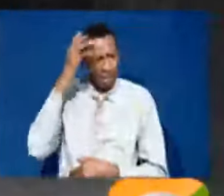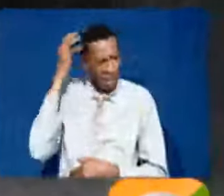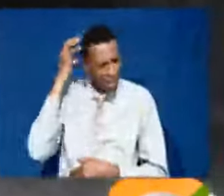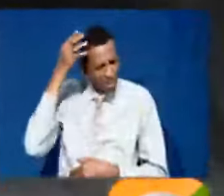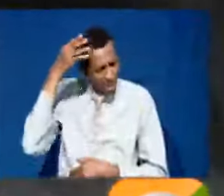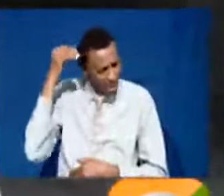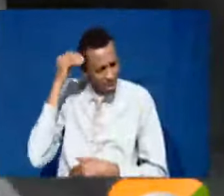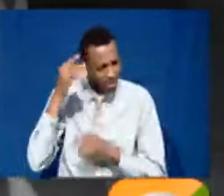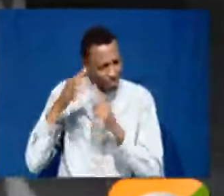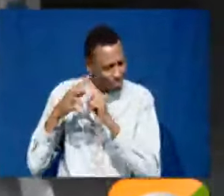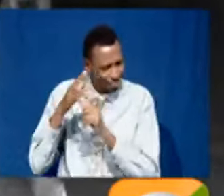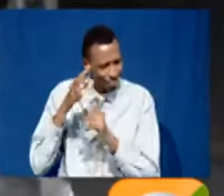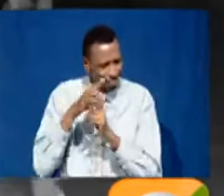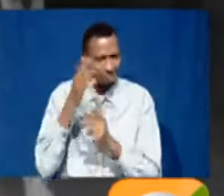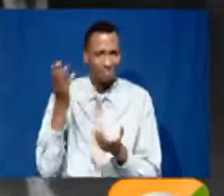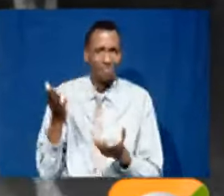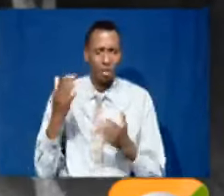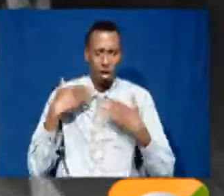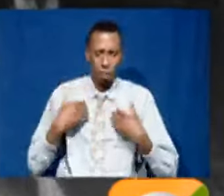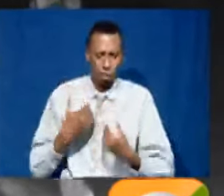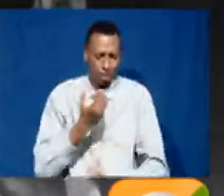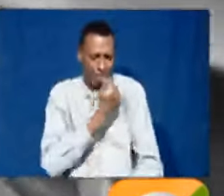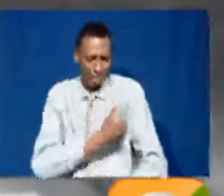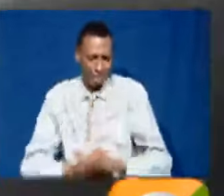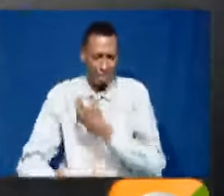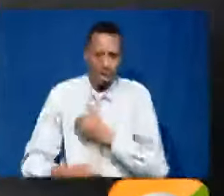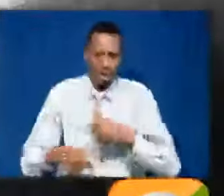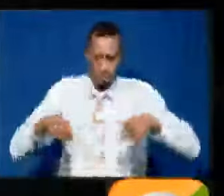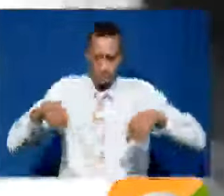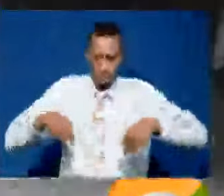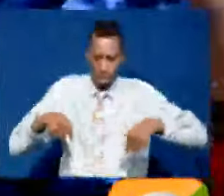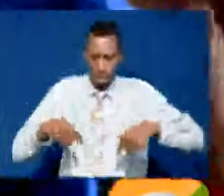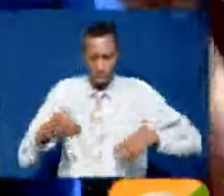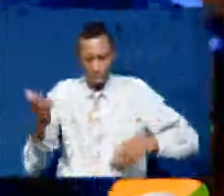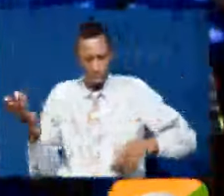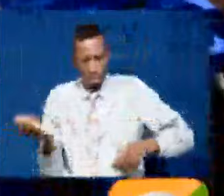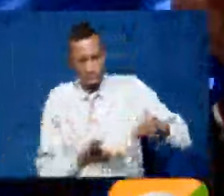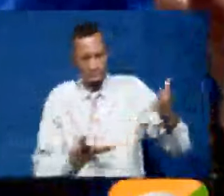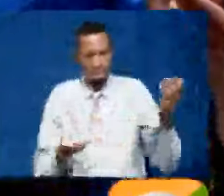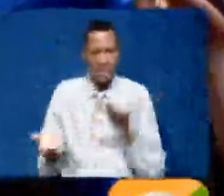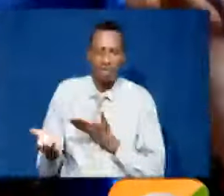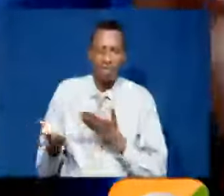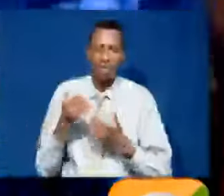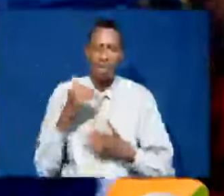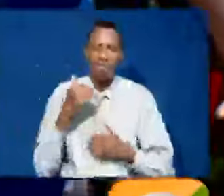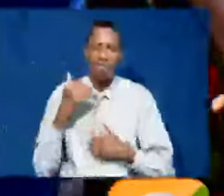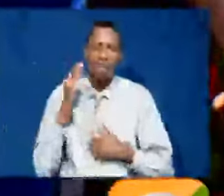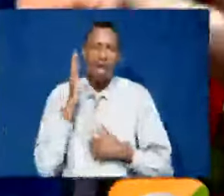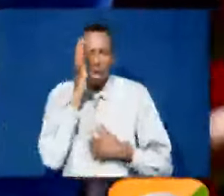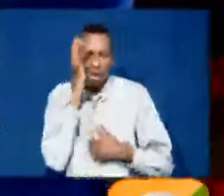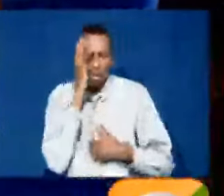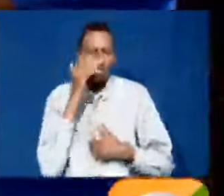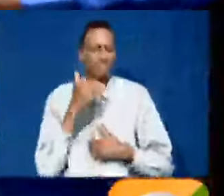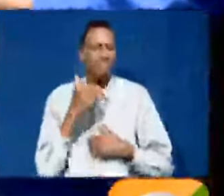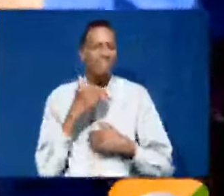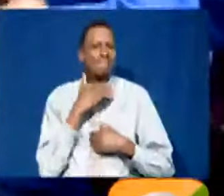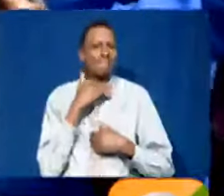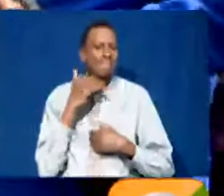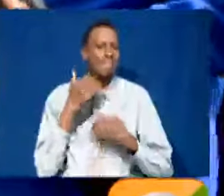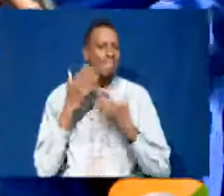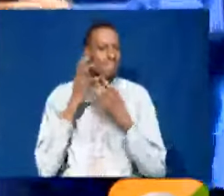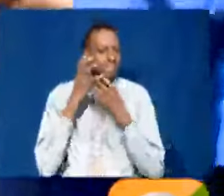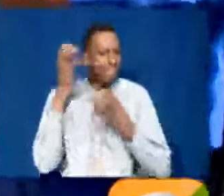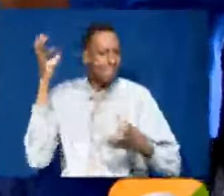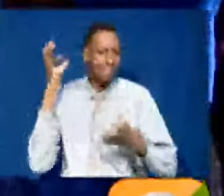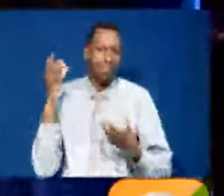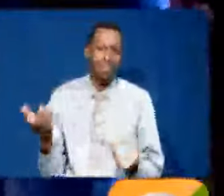into pieces. The officer says the legs were cut off from the torso and the head completely severed from the neck was not found.